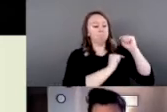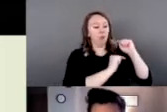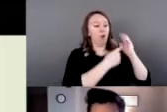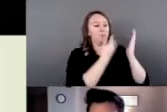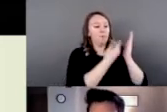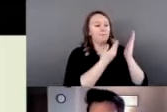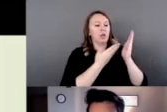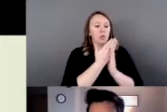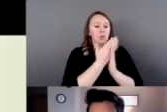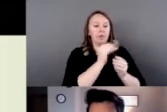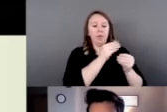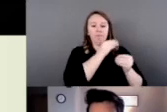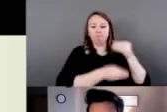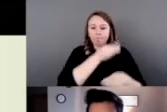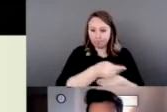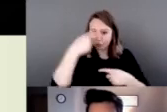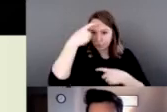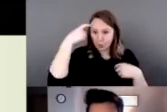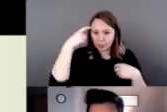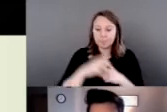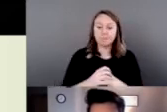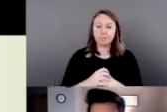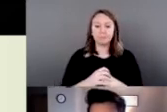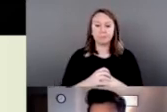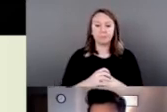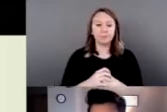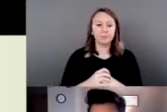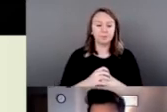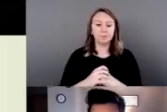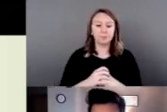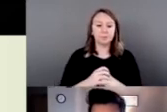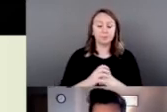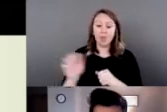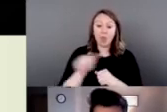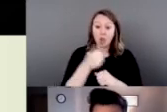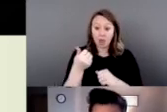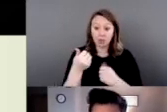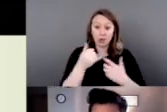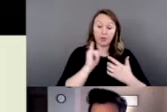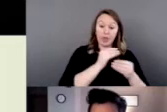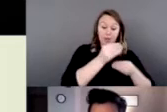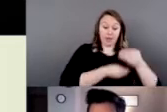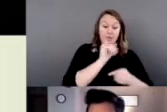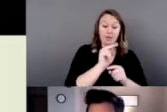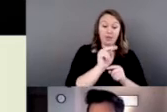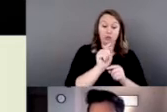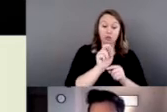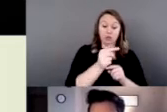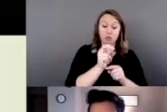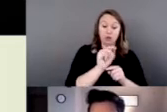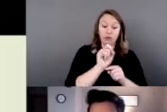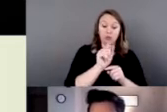So the other way that it passes down is called the cycle of violence. Again, there's multiple cycles